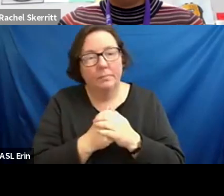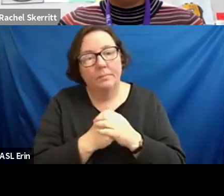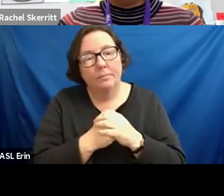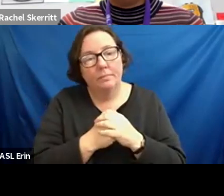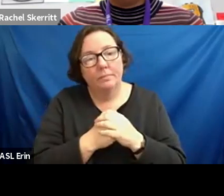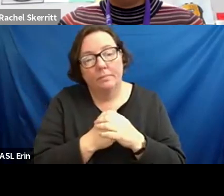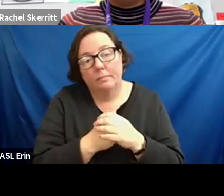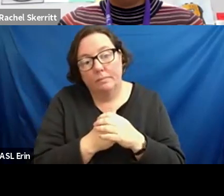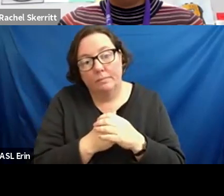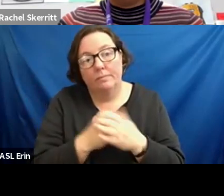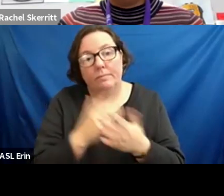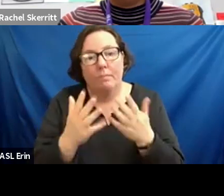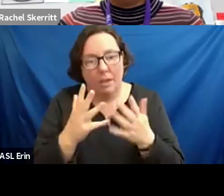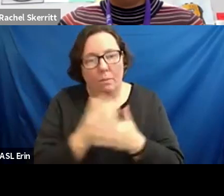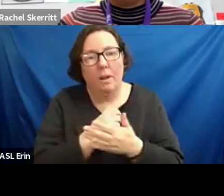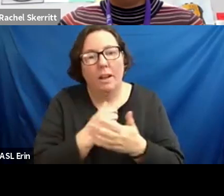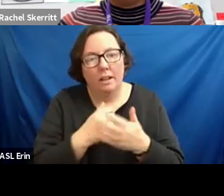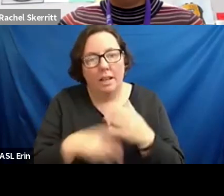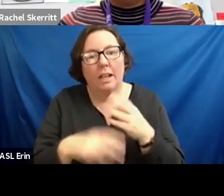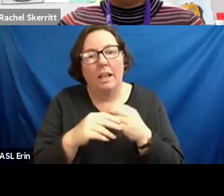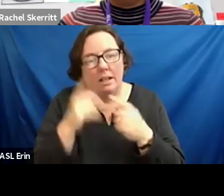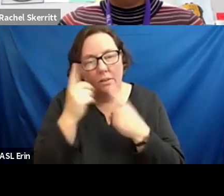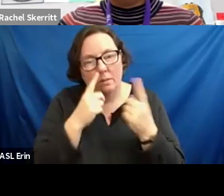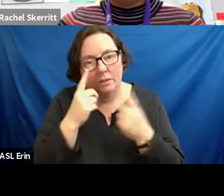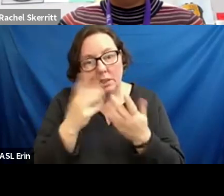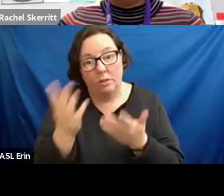we may want to add that to our consideration.